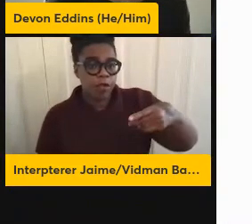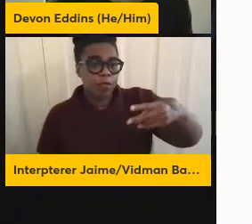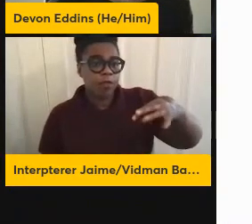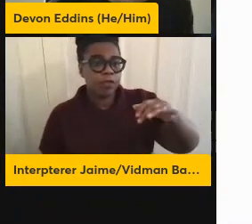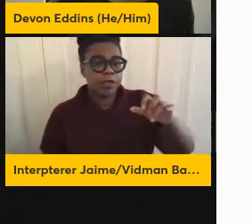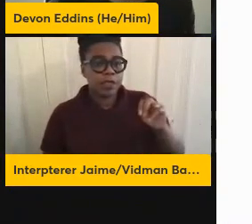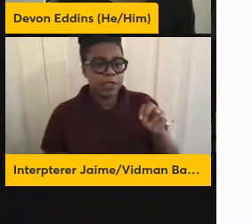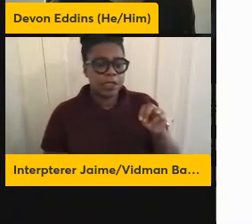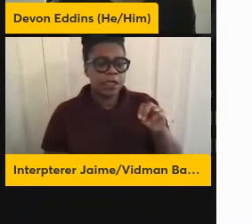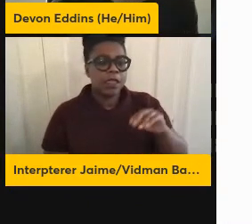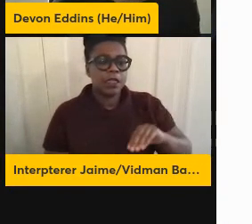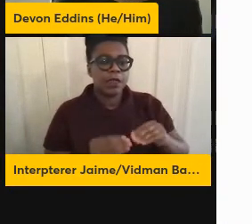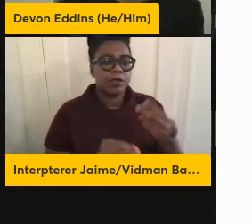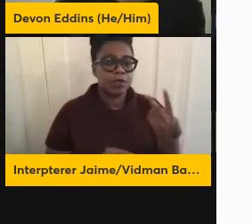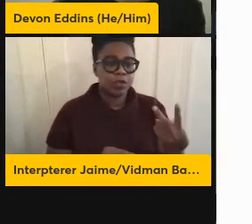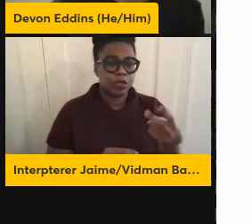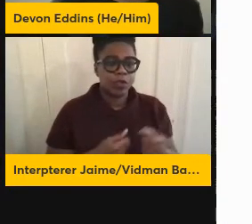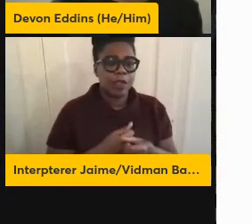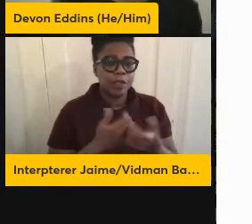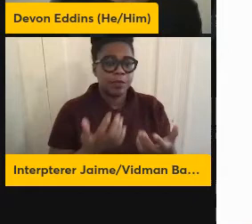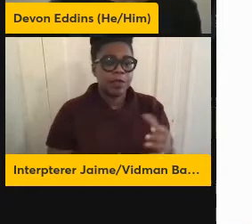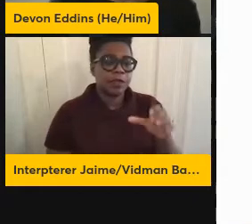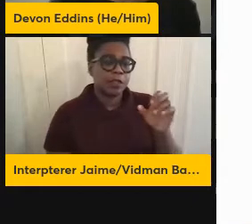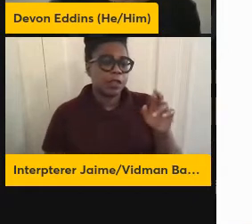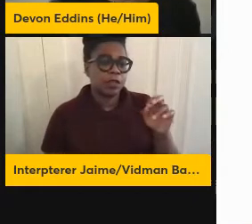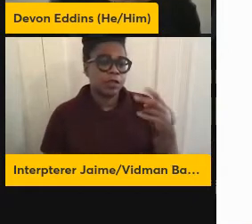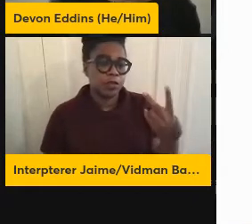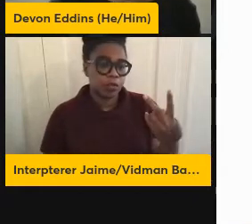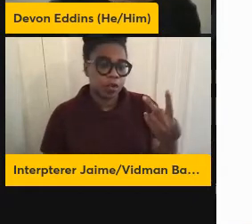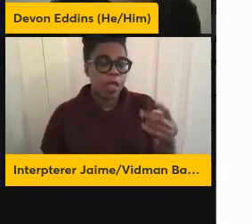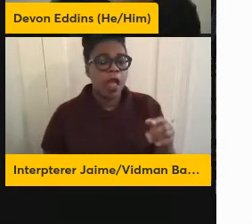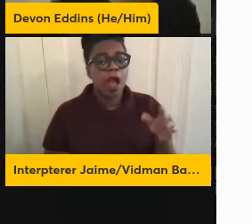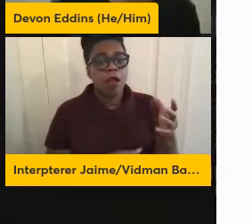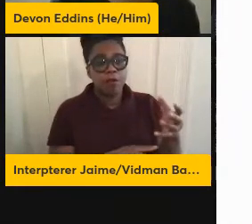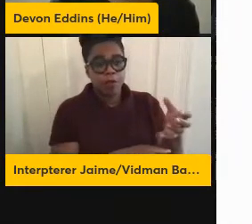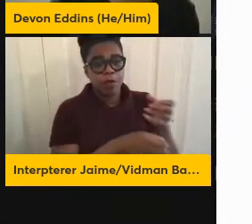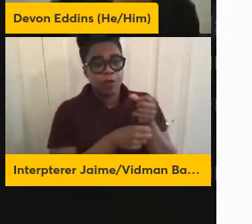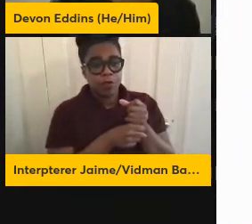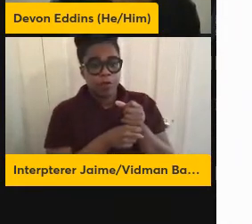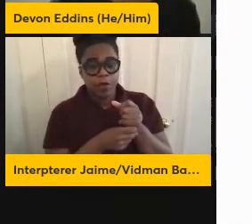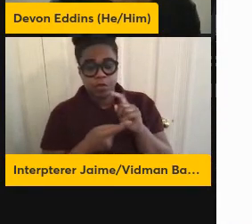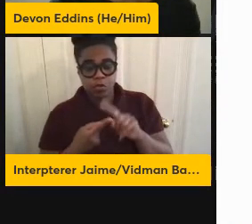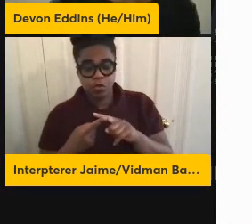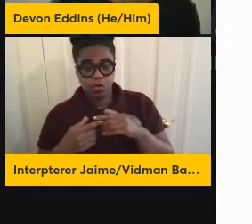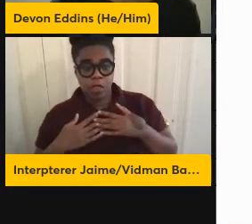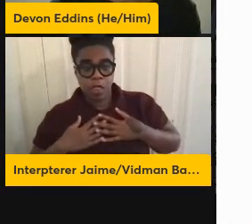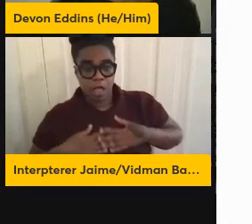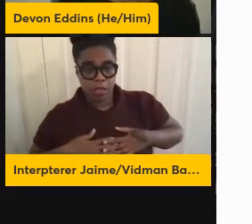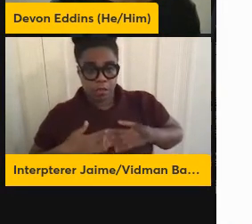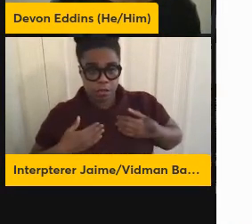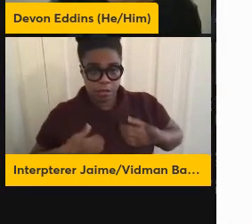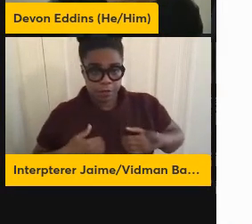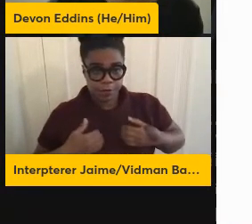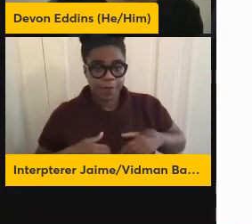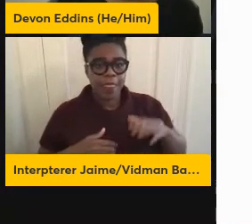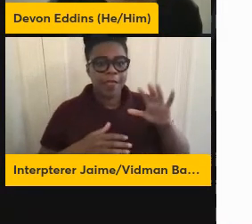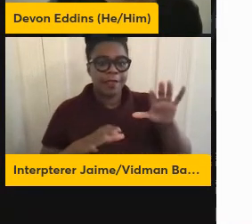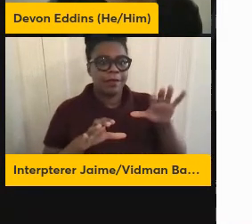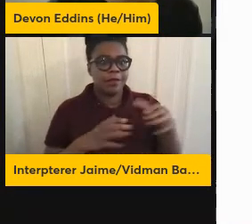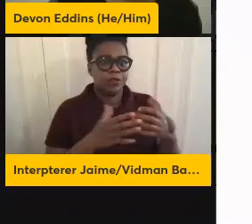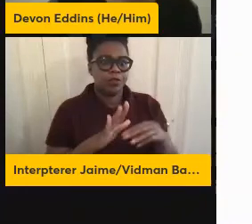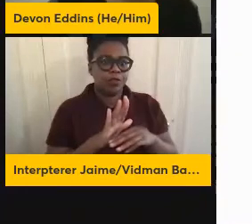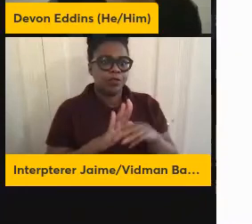IFIT-M2, that express CXCR2 were being recruited to the lungs. And so this mature population